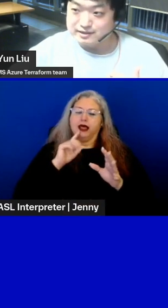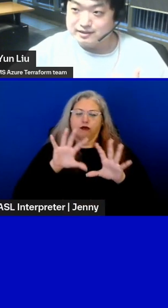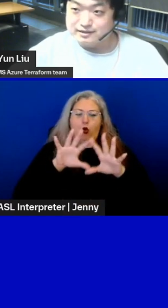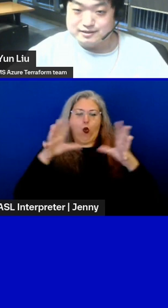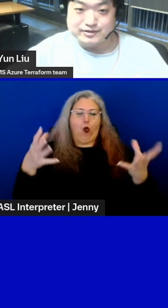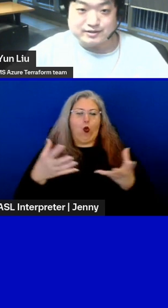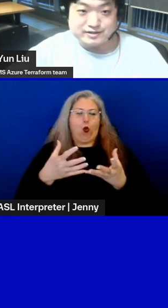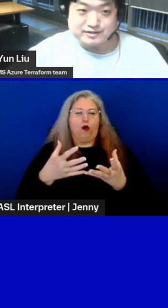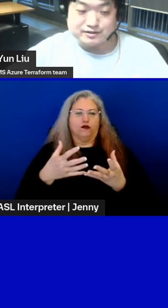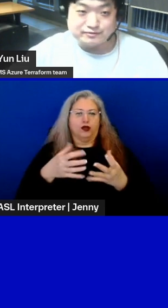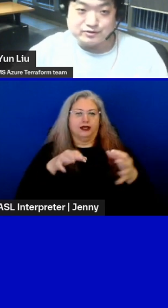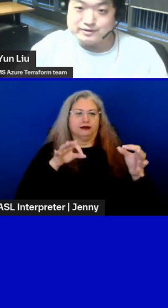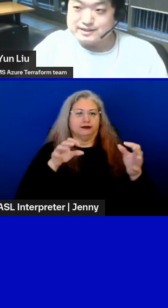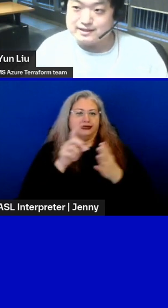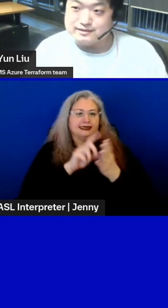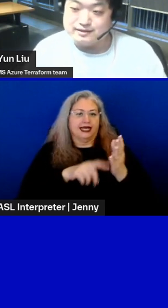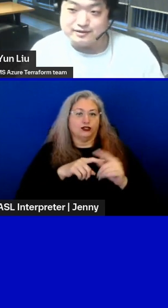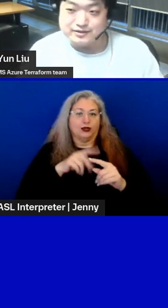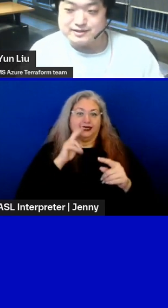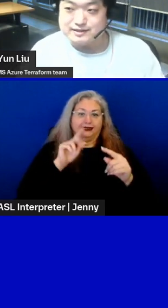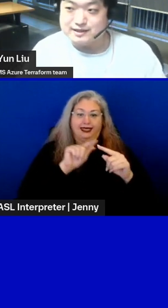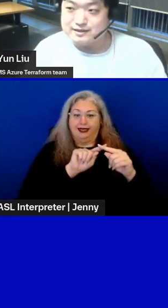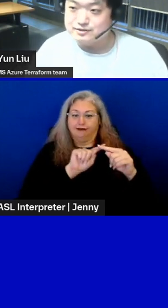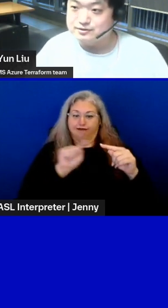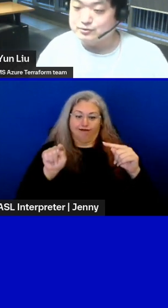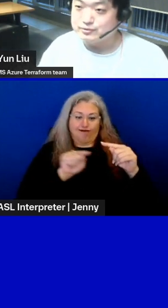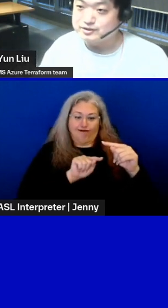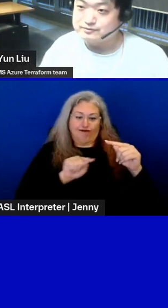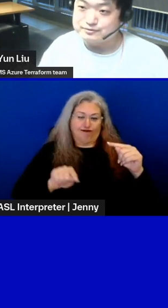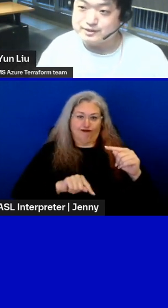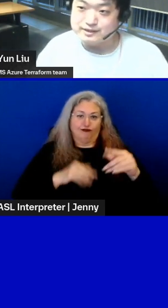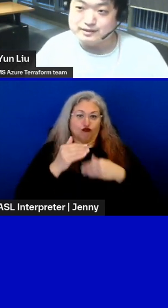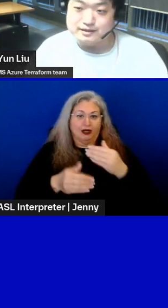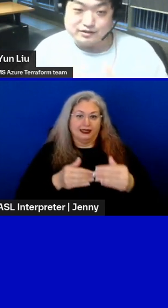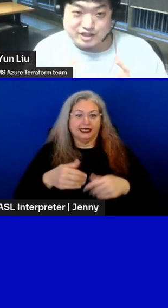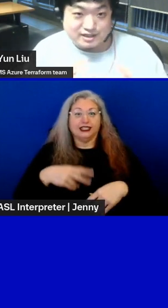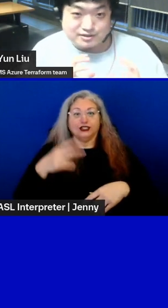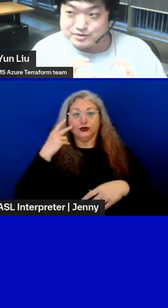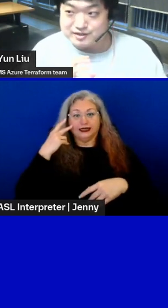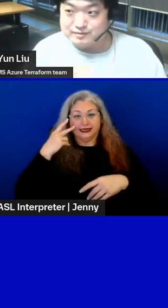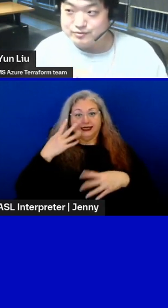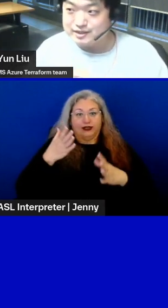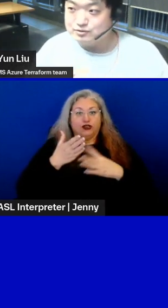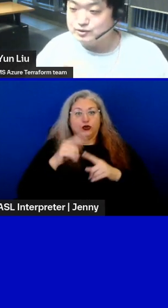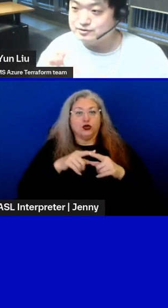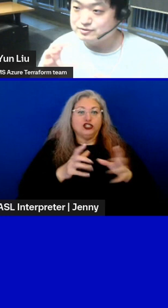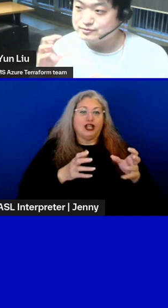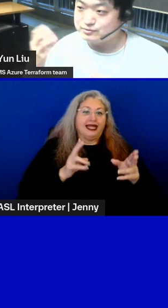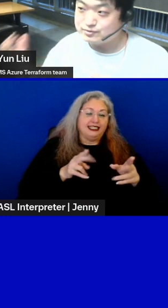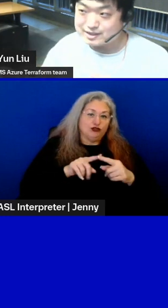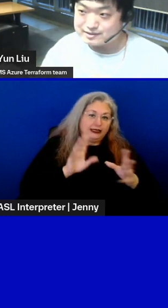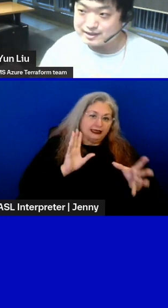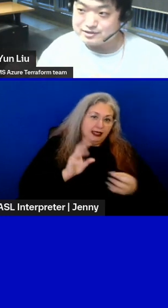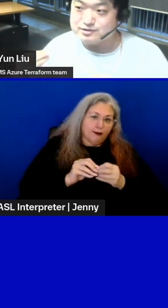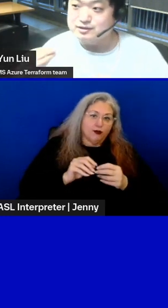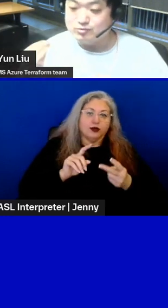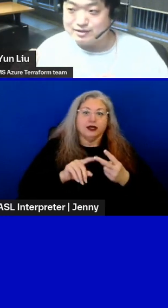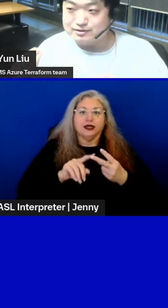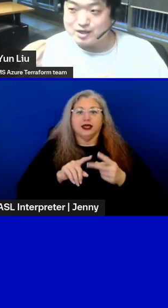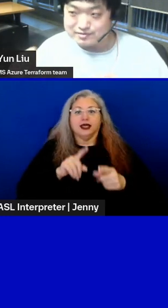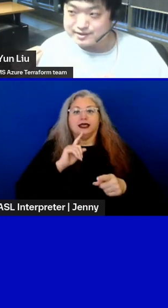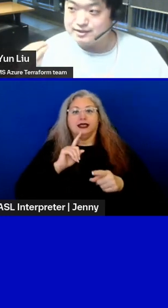this. So here's the overall design. You can see that we went through the chat history summary, went through the rewrite